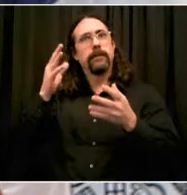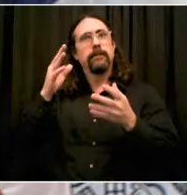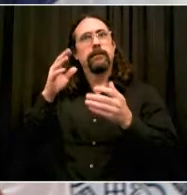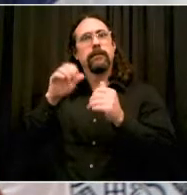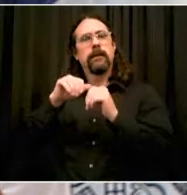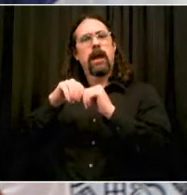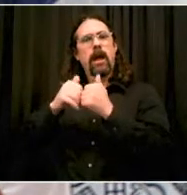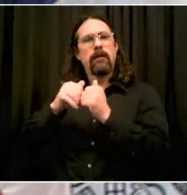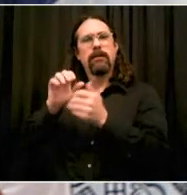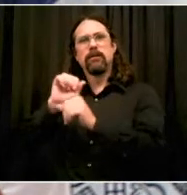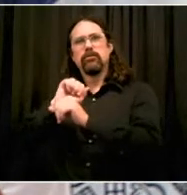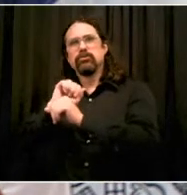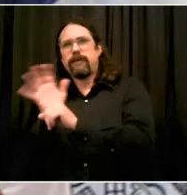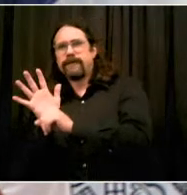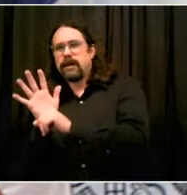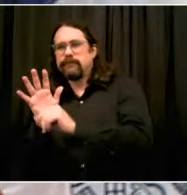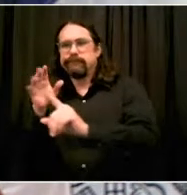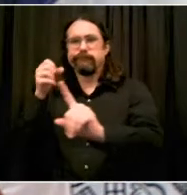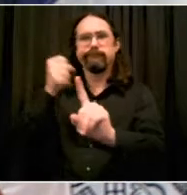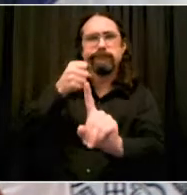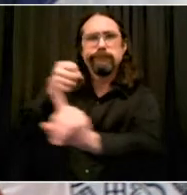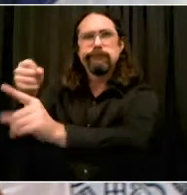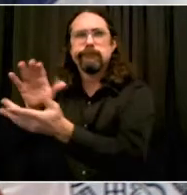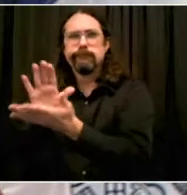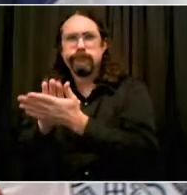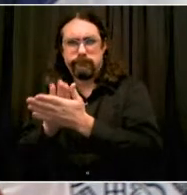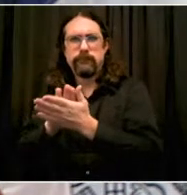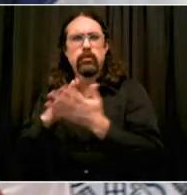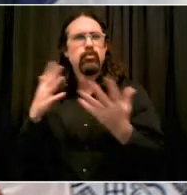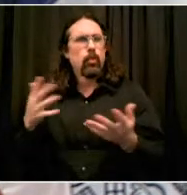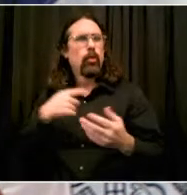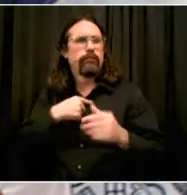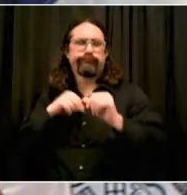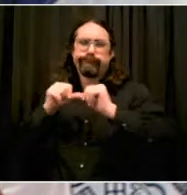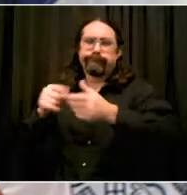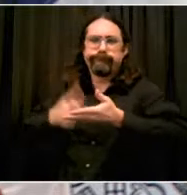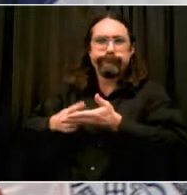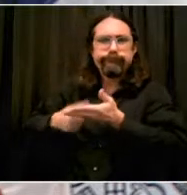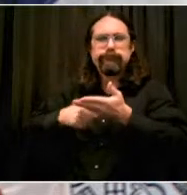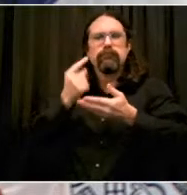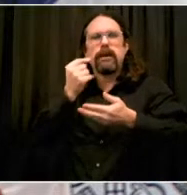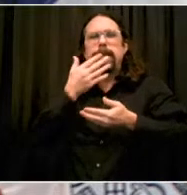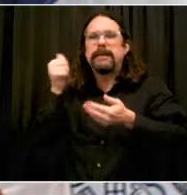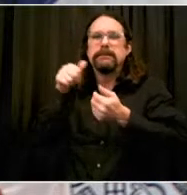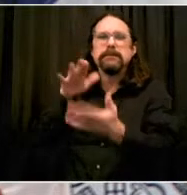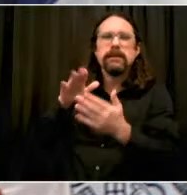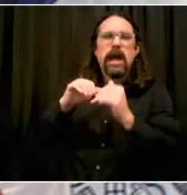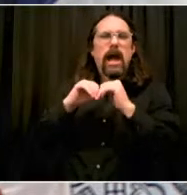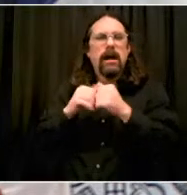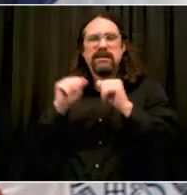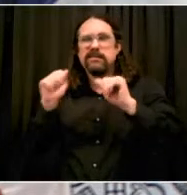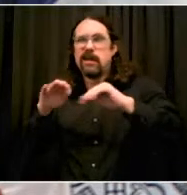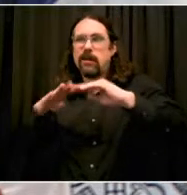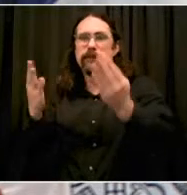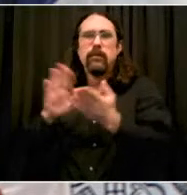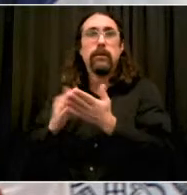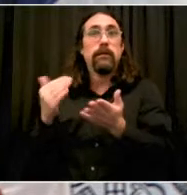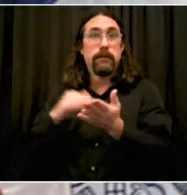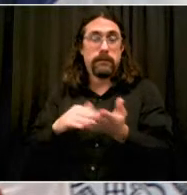as the threshold. I know that the data, when it comes in, looking at this updated